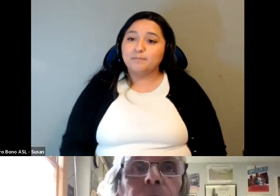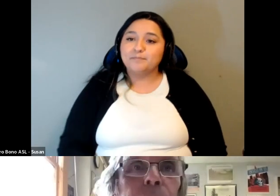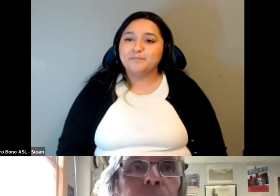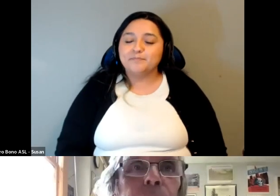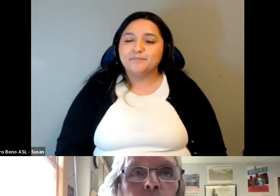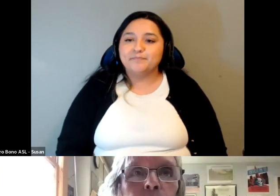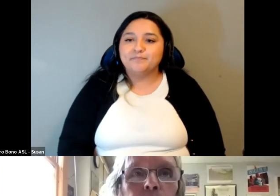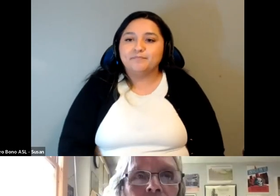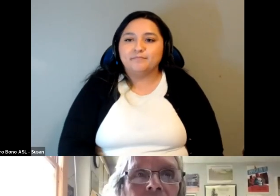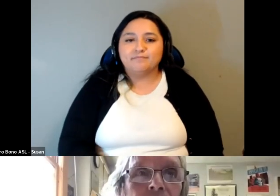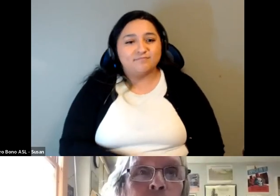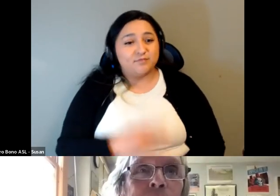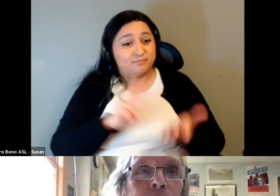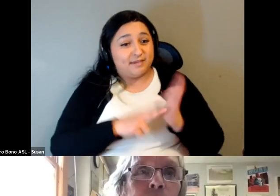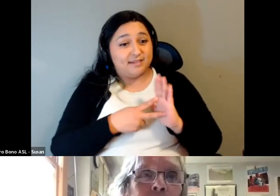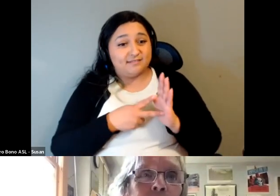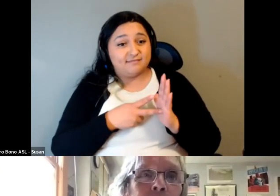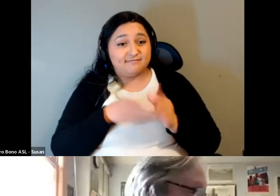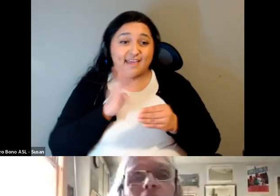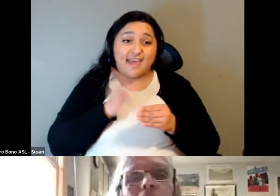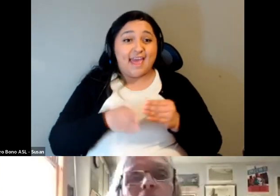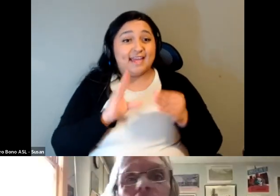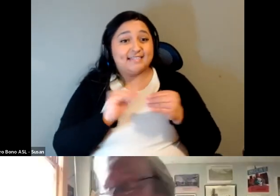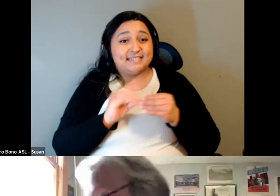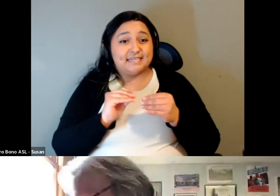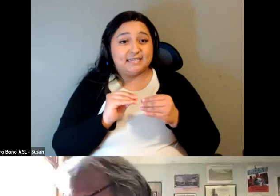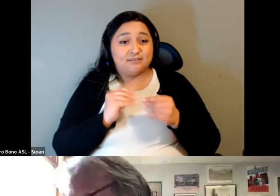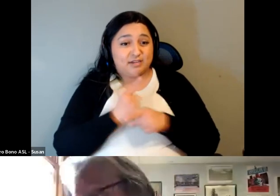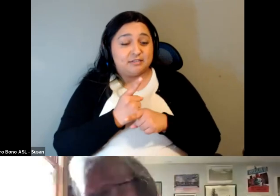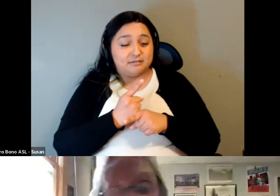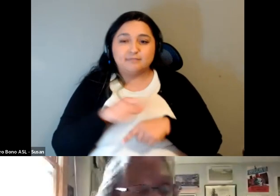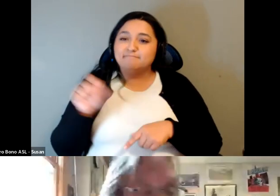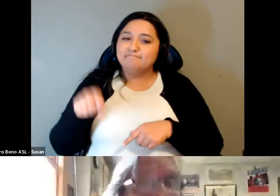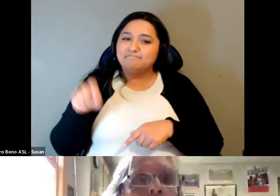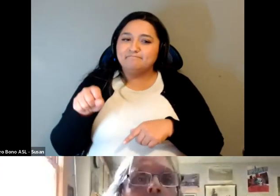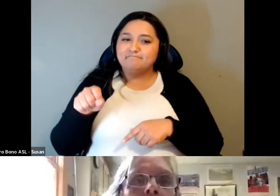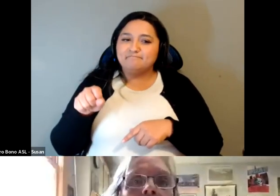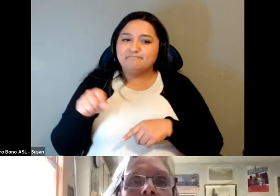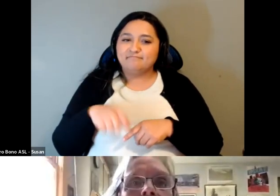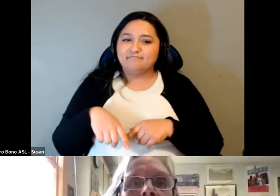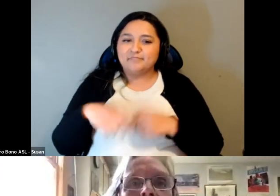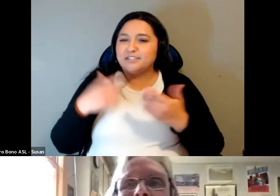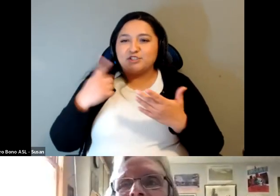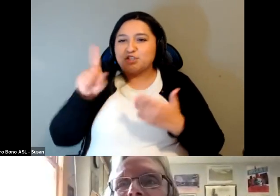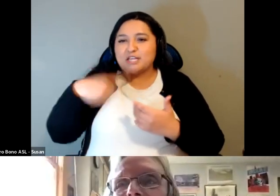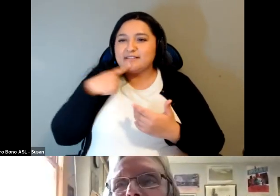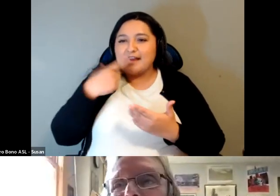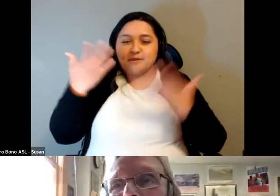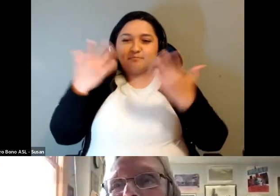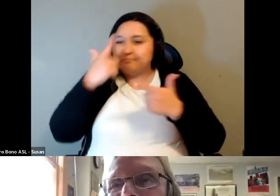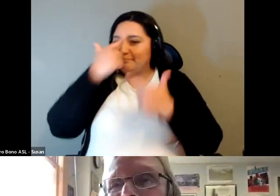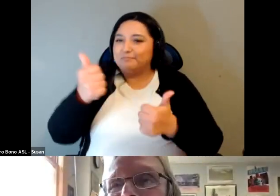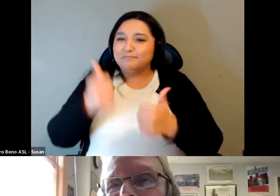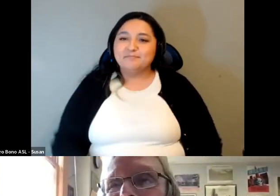So like an ending, is that what I'm doing? Okay. Yeah. This is tough for him to say whatever.